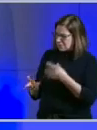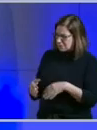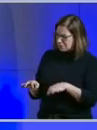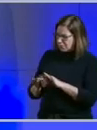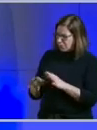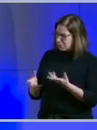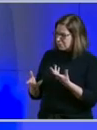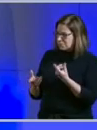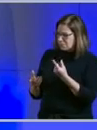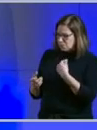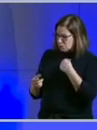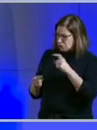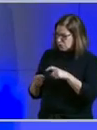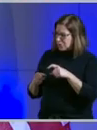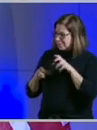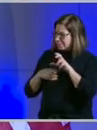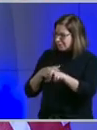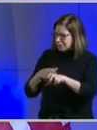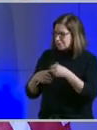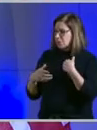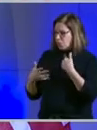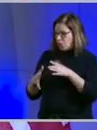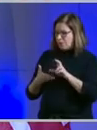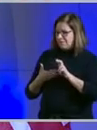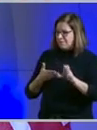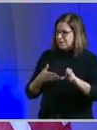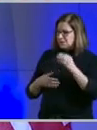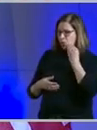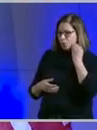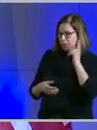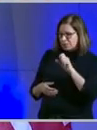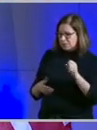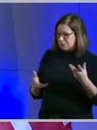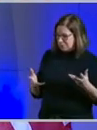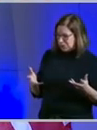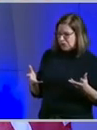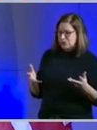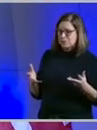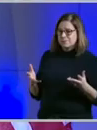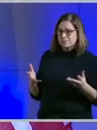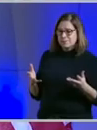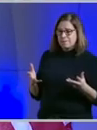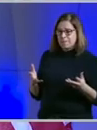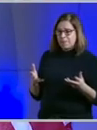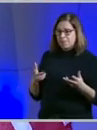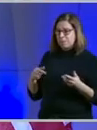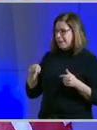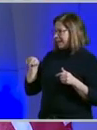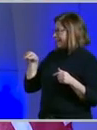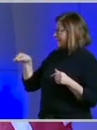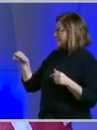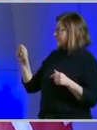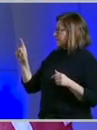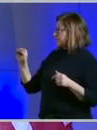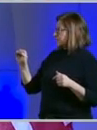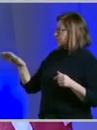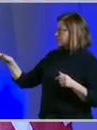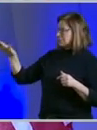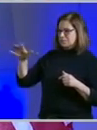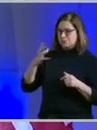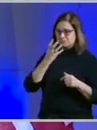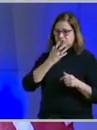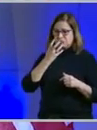the future? Sure. So I think this administration, the mayor, has done a good job of balancing the